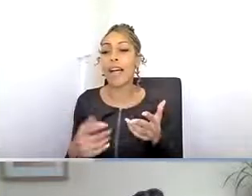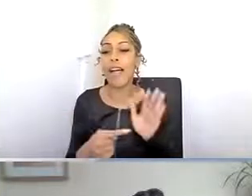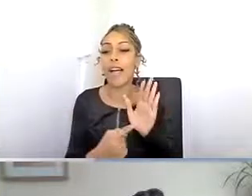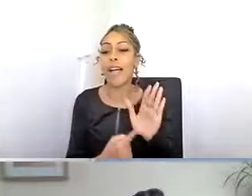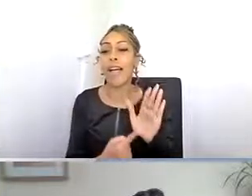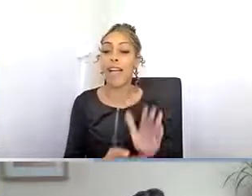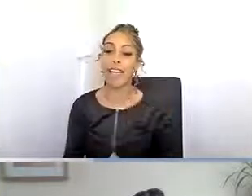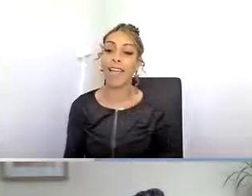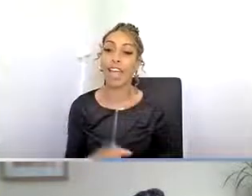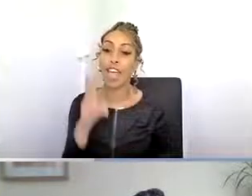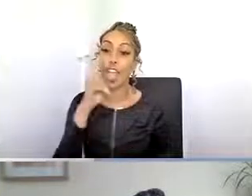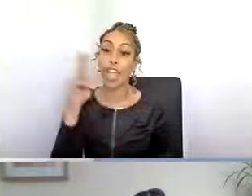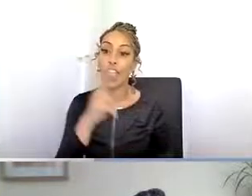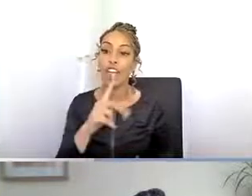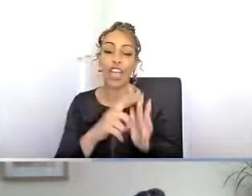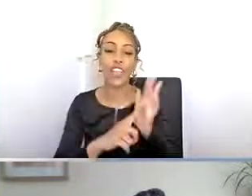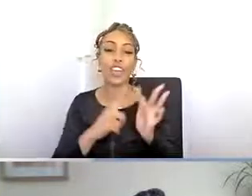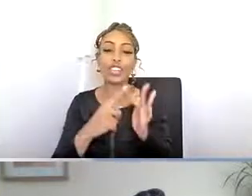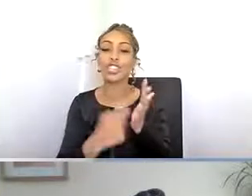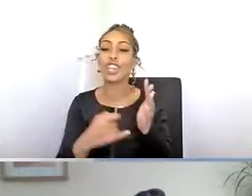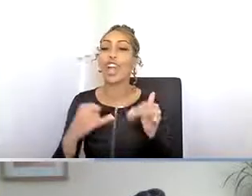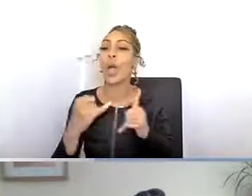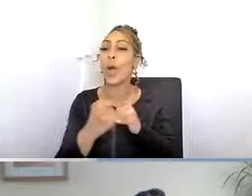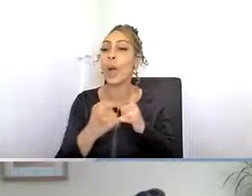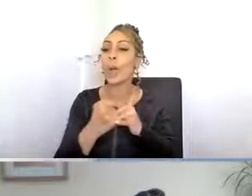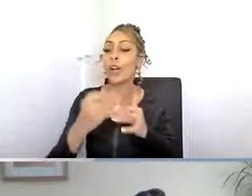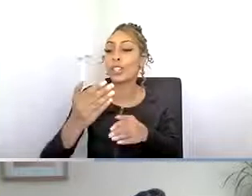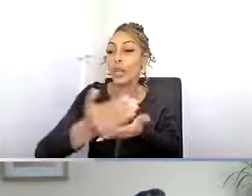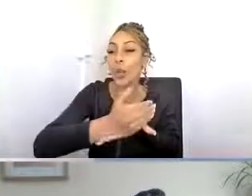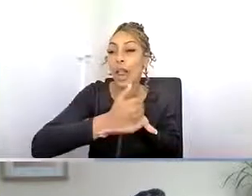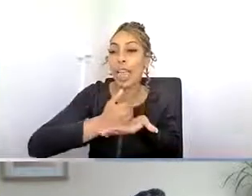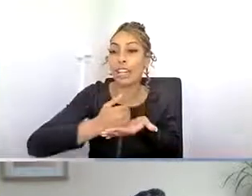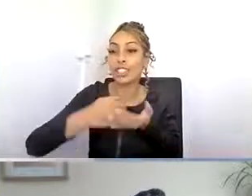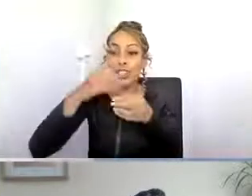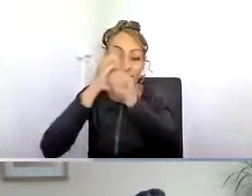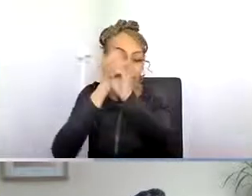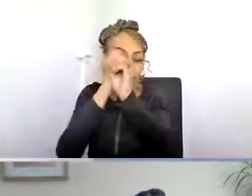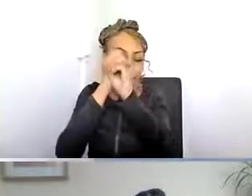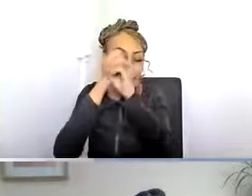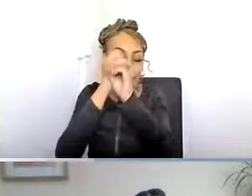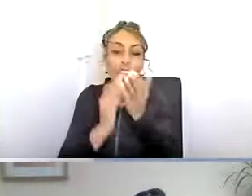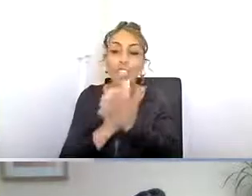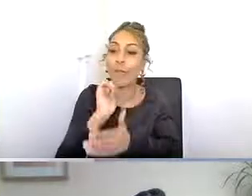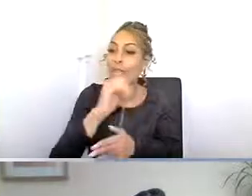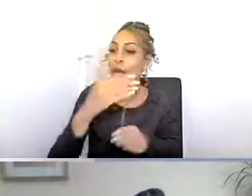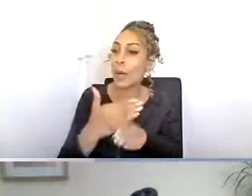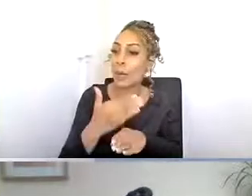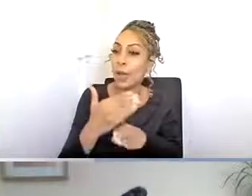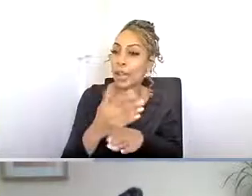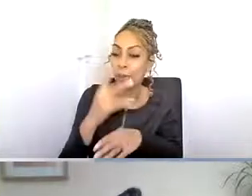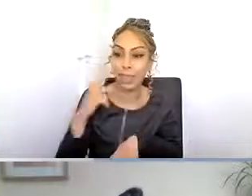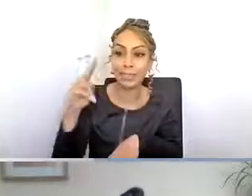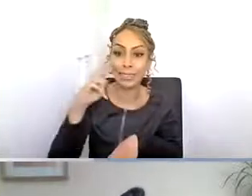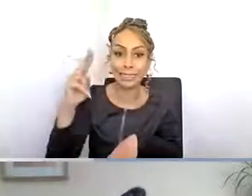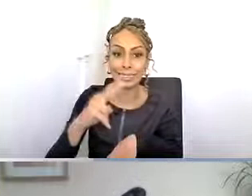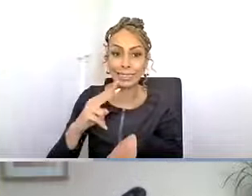that, you know, you're looking at the Gerward Collection through the lens of the Barber's work. But you can see in the